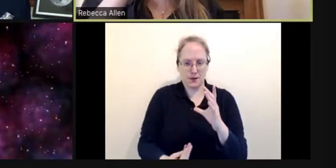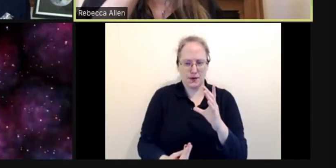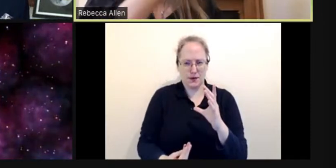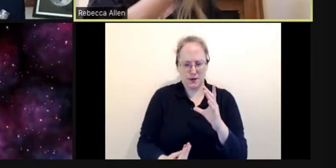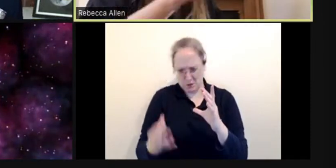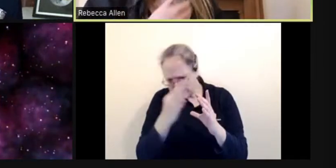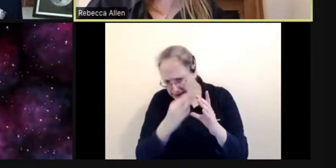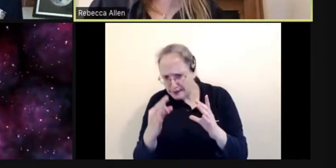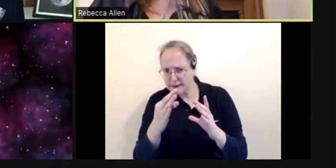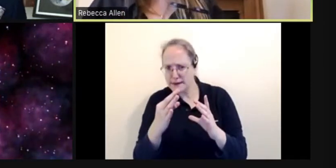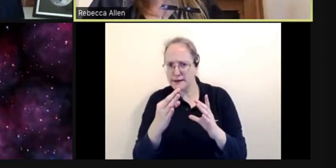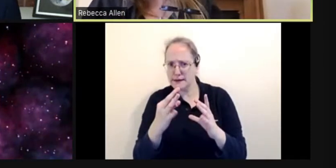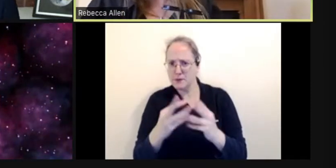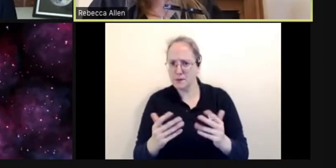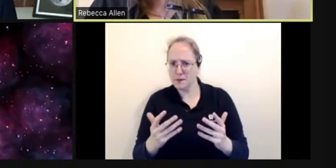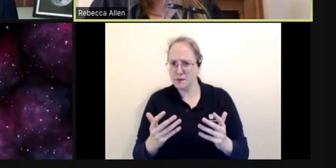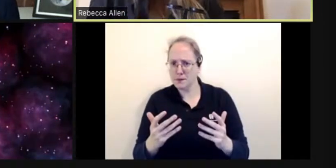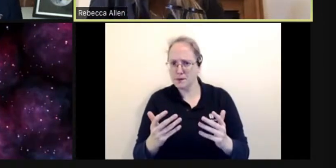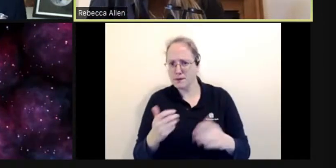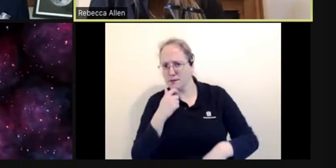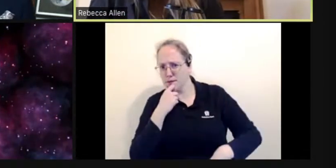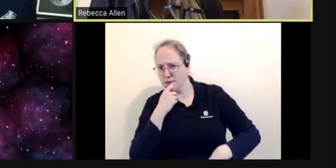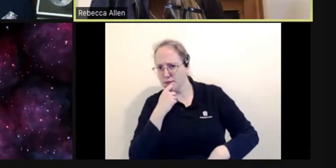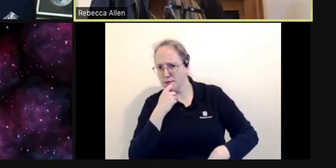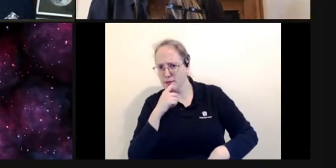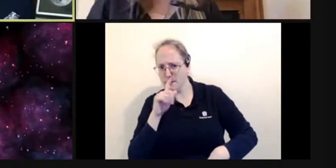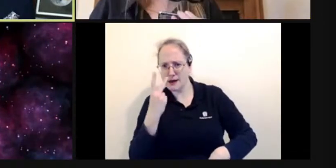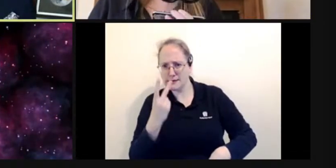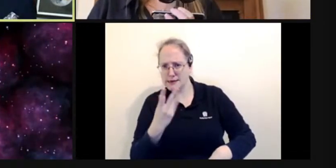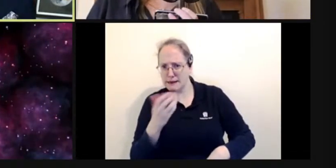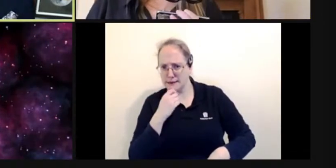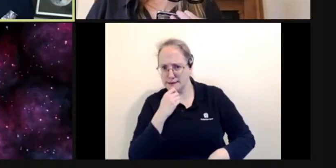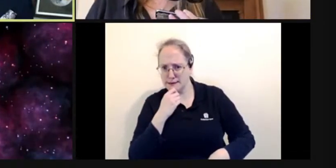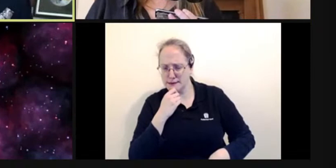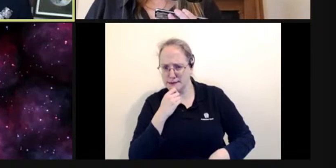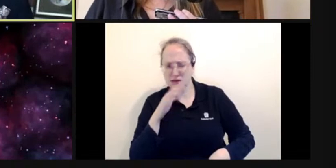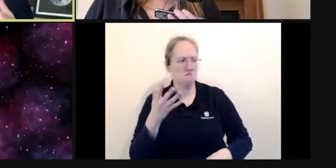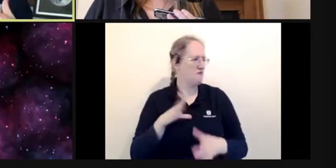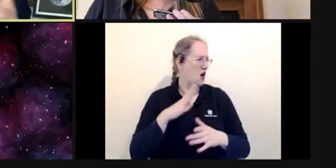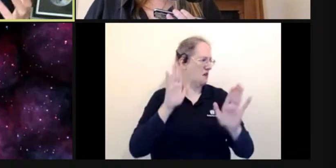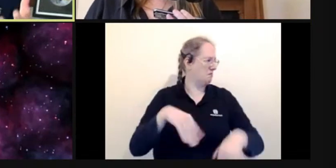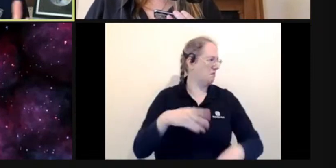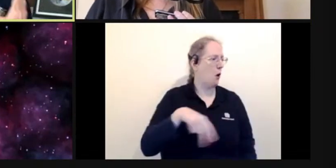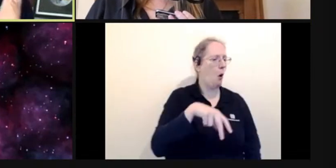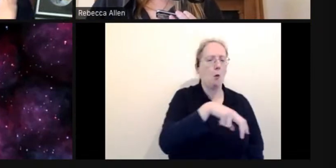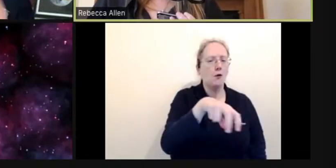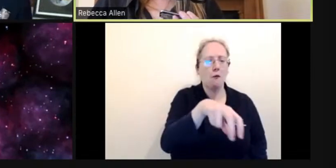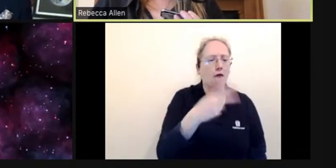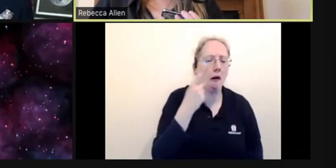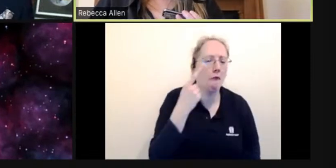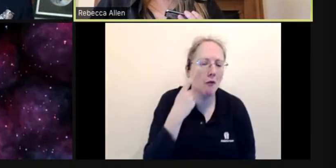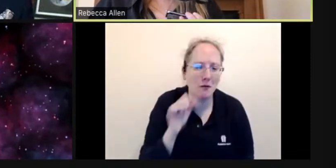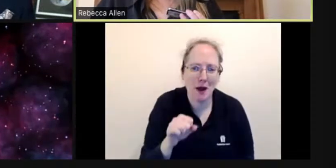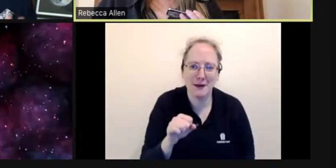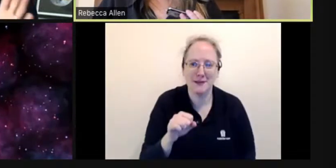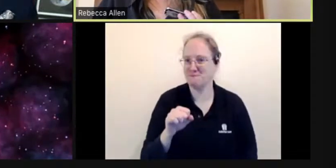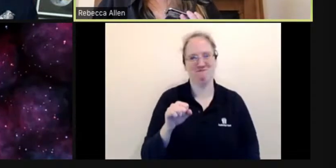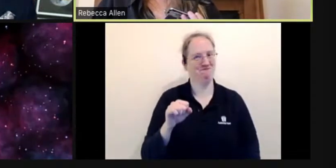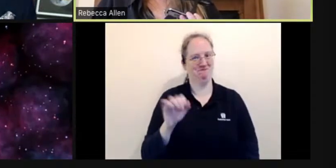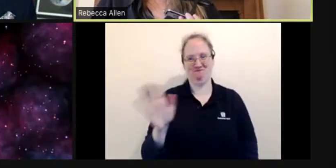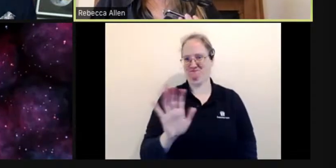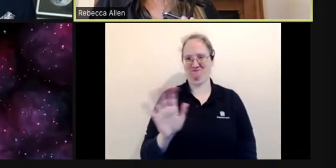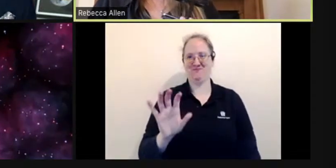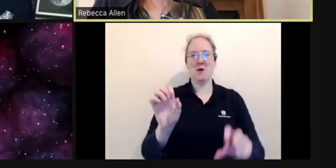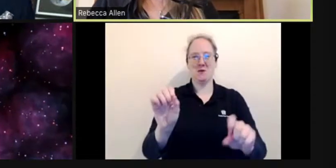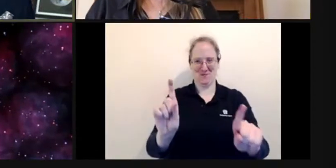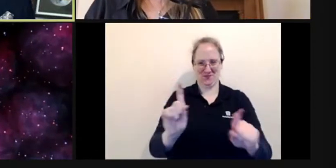right? Interesting. There's no light that I can see. It must be fine. I should go wander over there. Just before you do that, let's